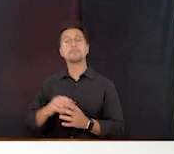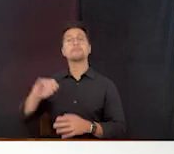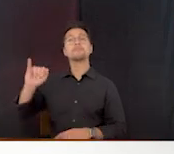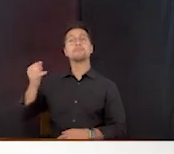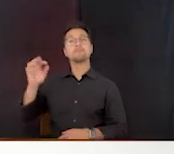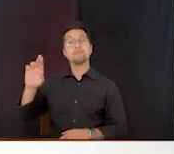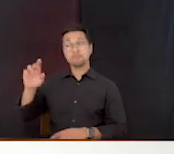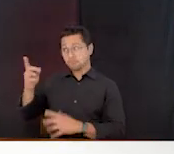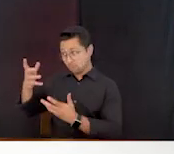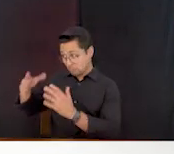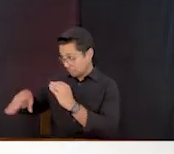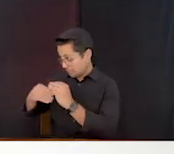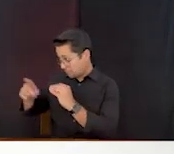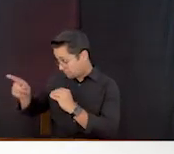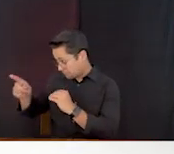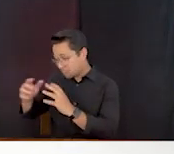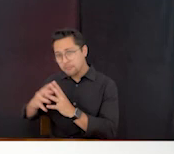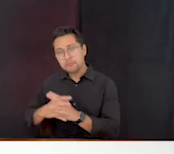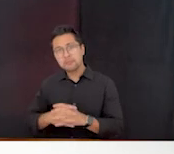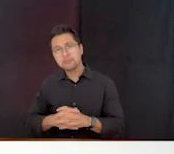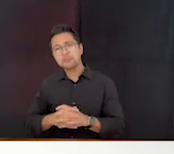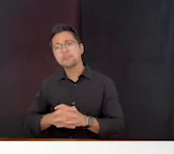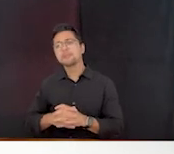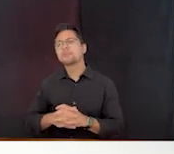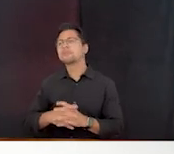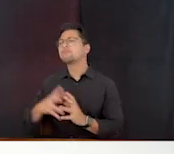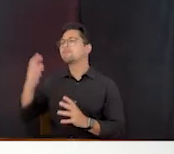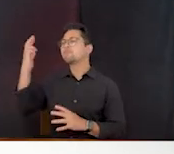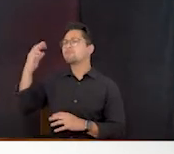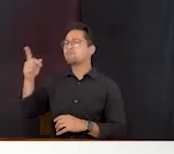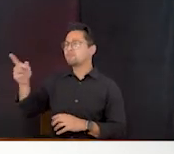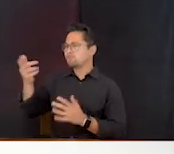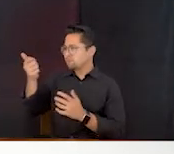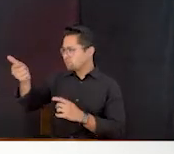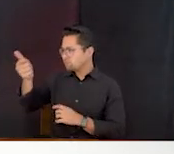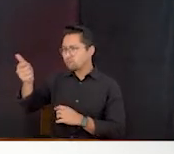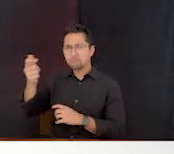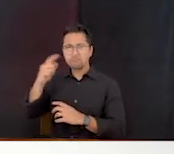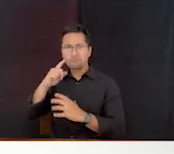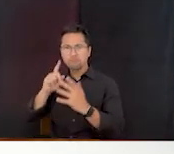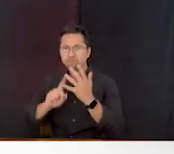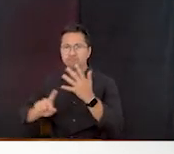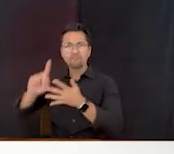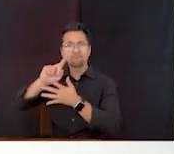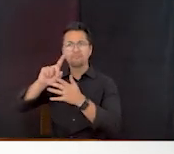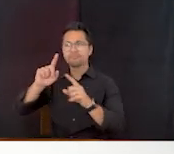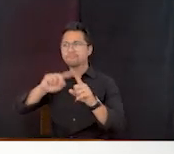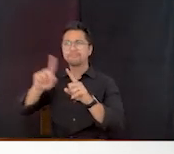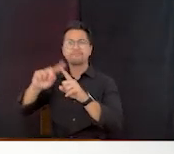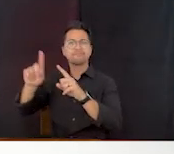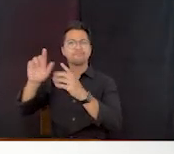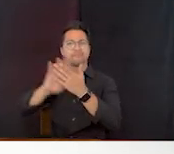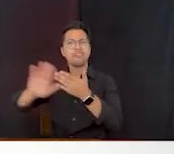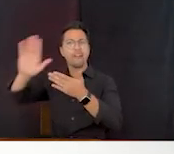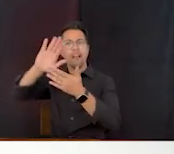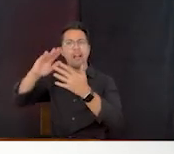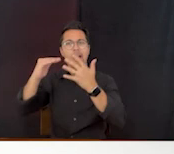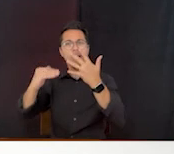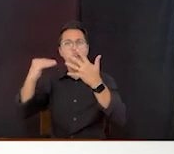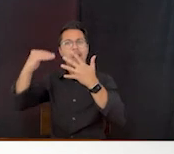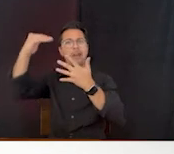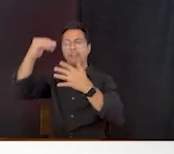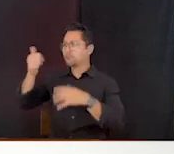JR, do you want to add to that at all? Given that you've also gone through multiple levels of college as a person